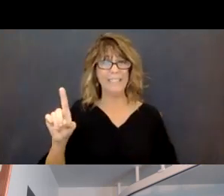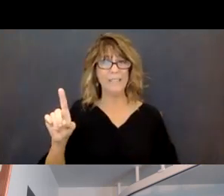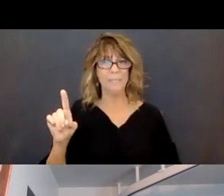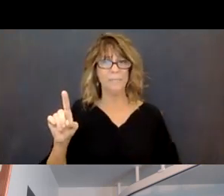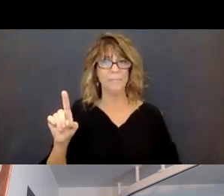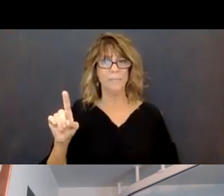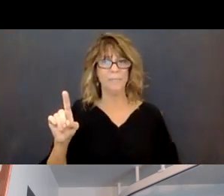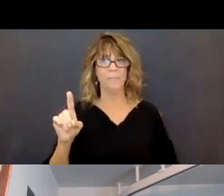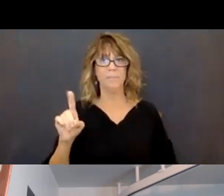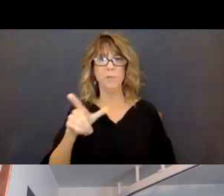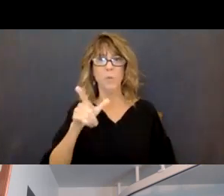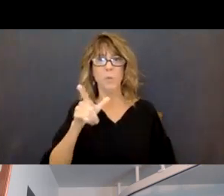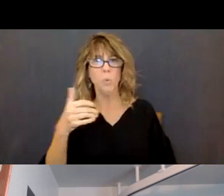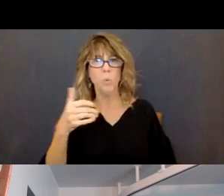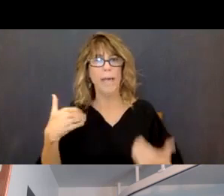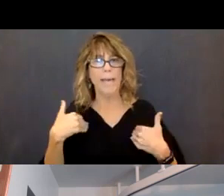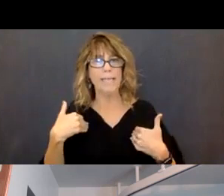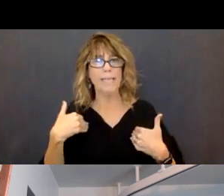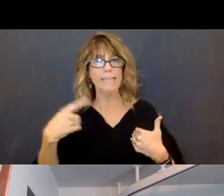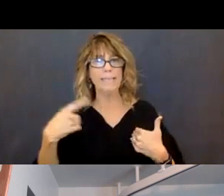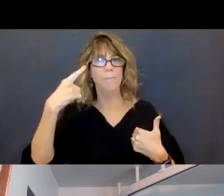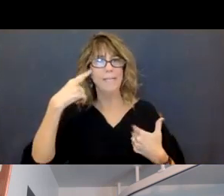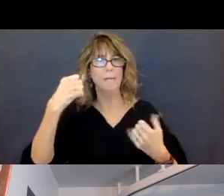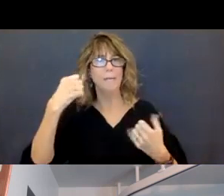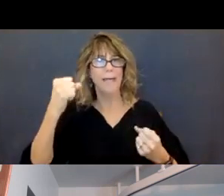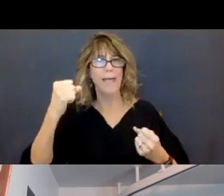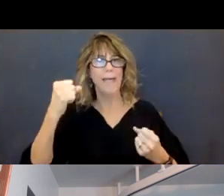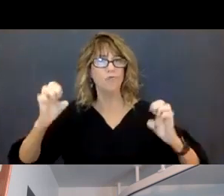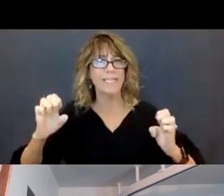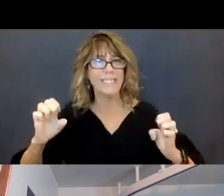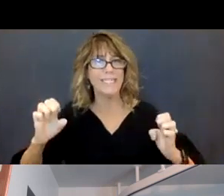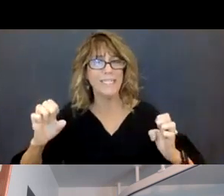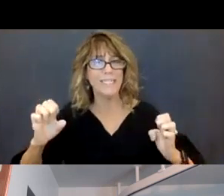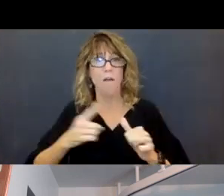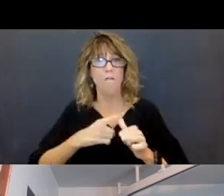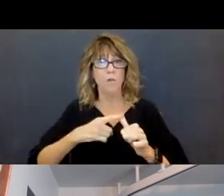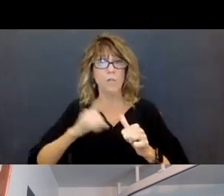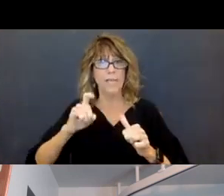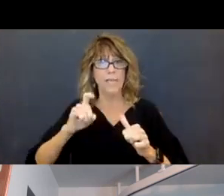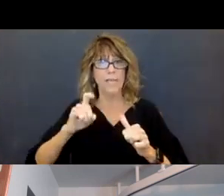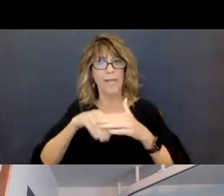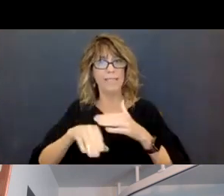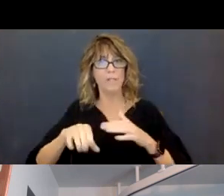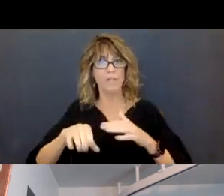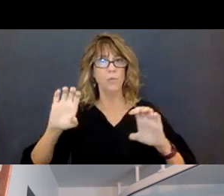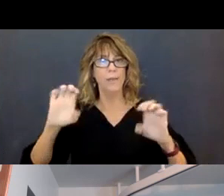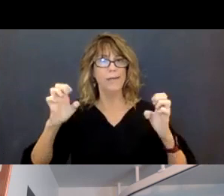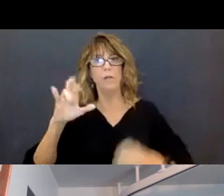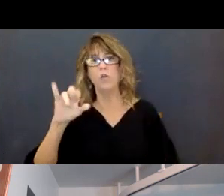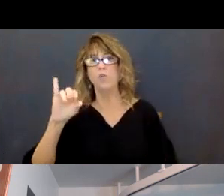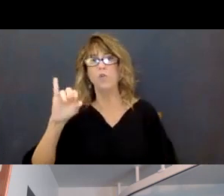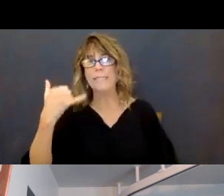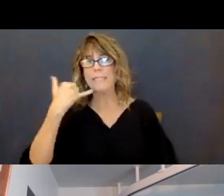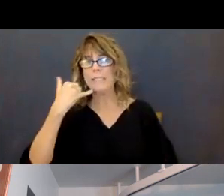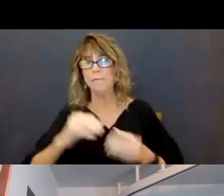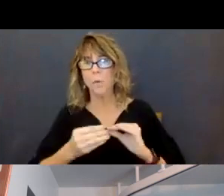who experiences a mental health crisis, first they need to have access to the crisis line phone number, know